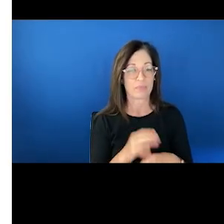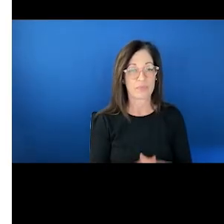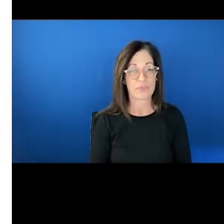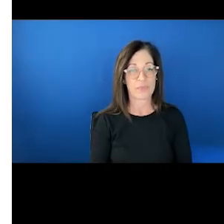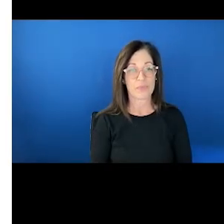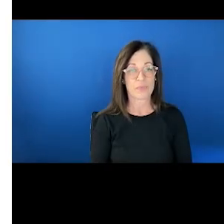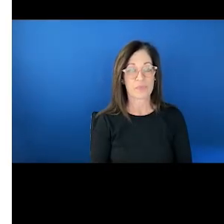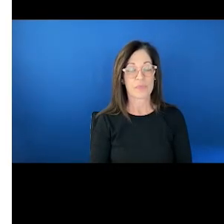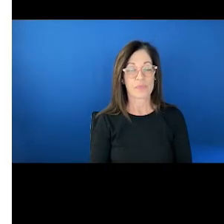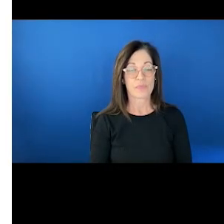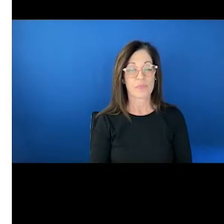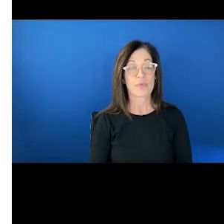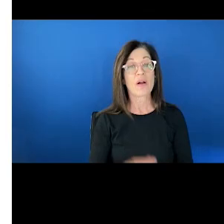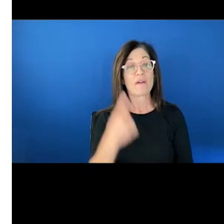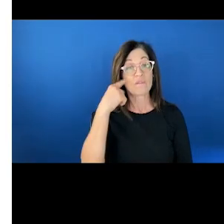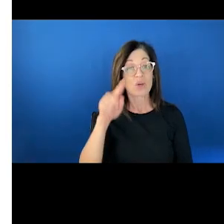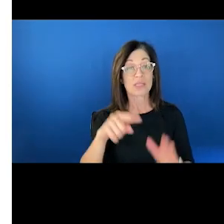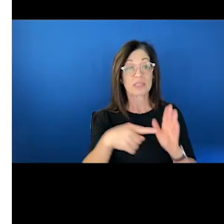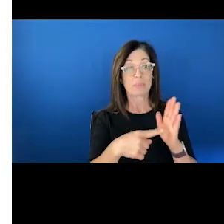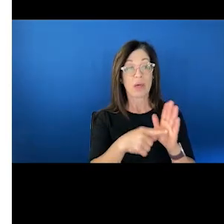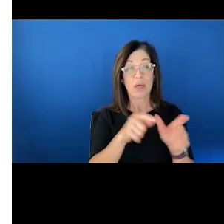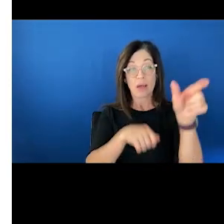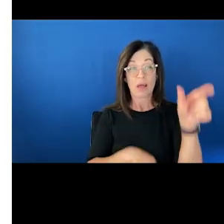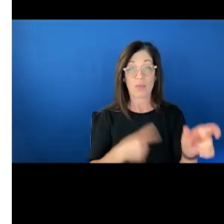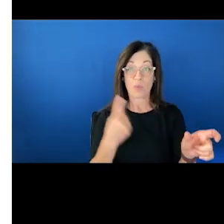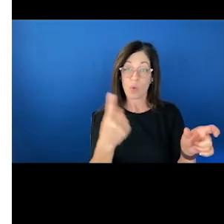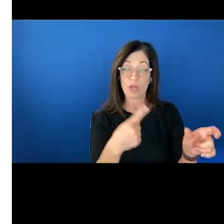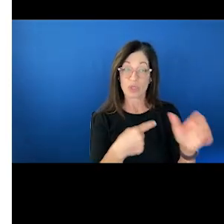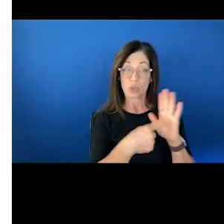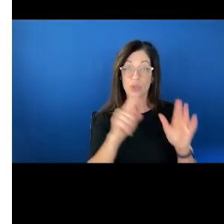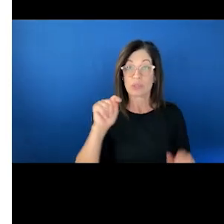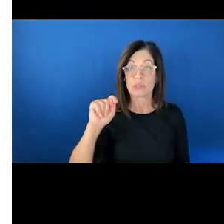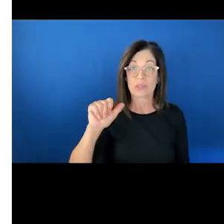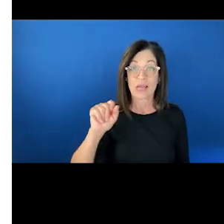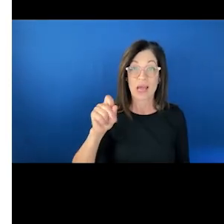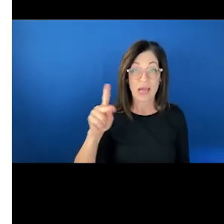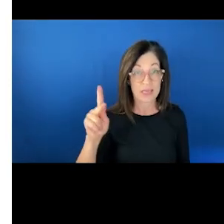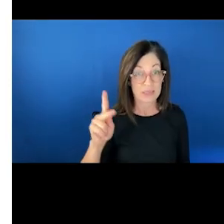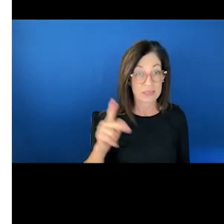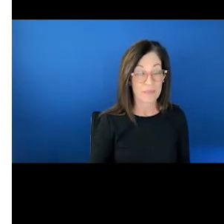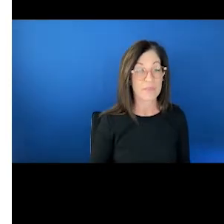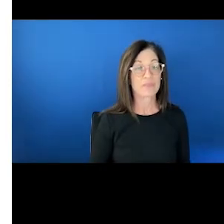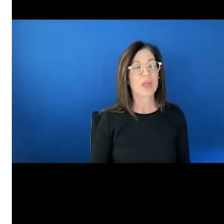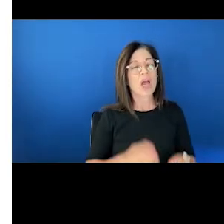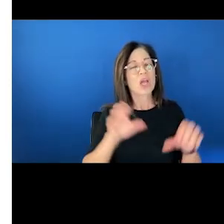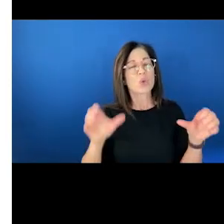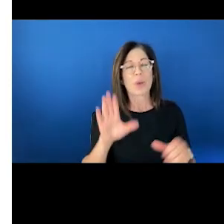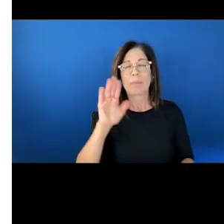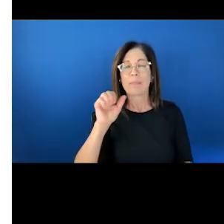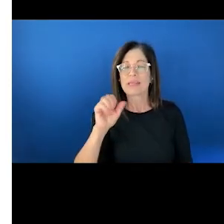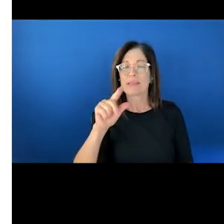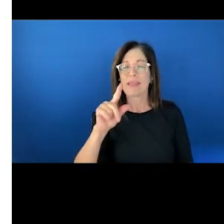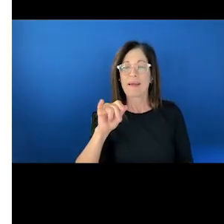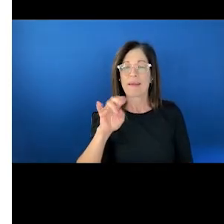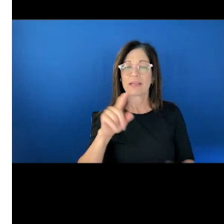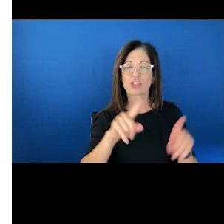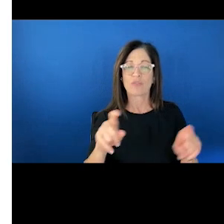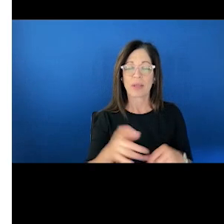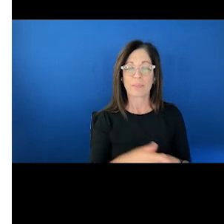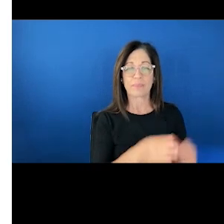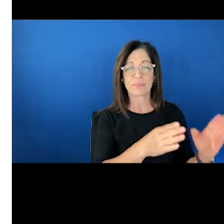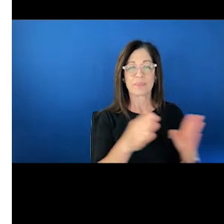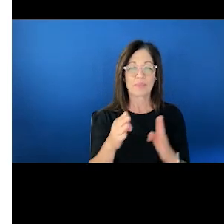As an example, for column 1, it states the tasks. Conduct a baseline survey.